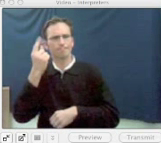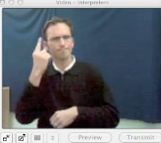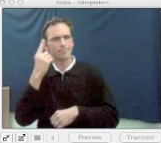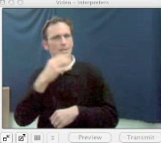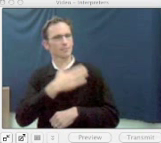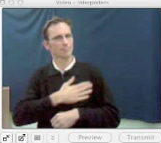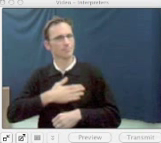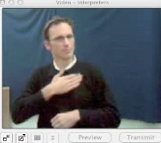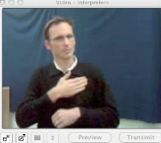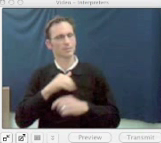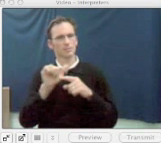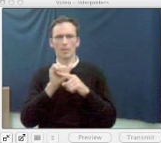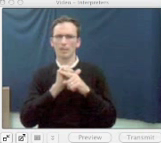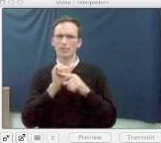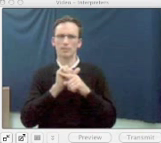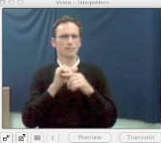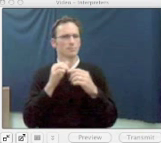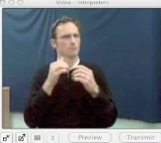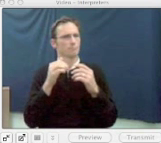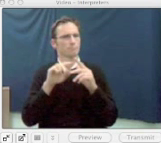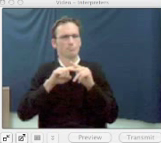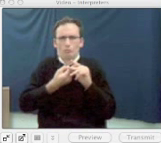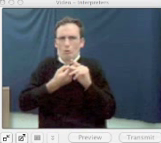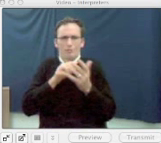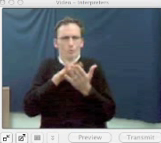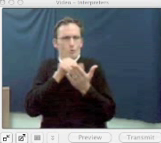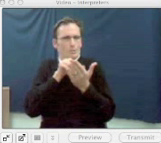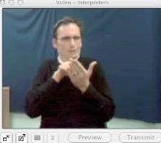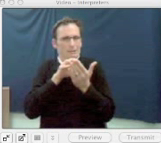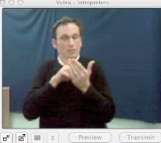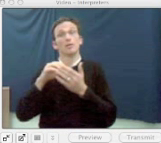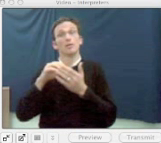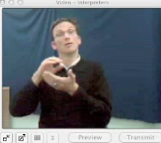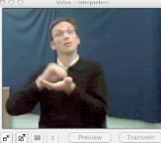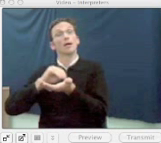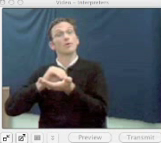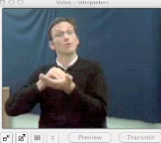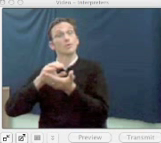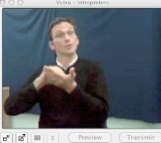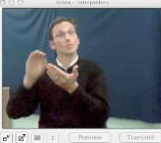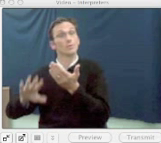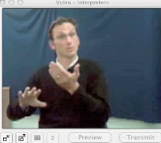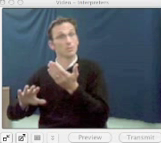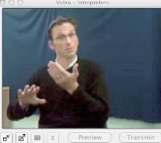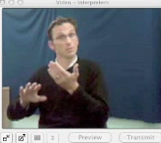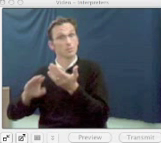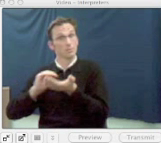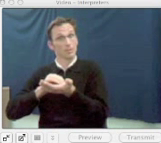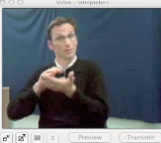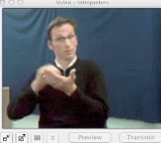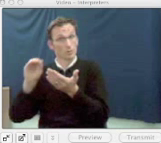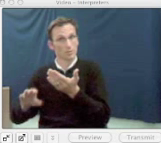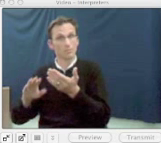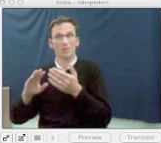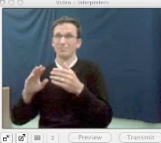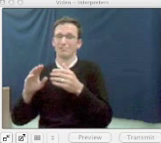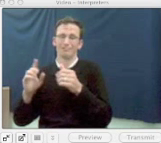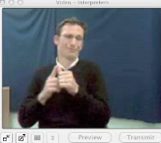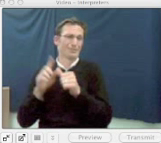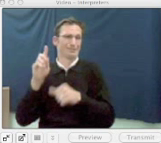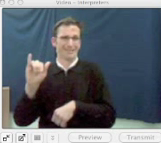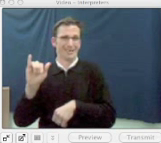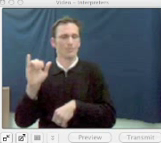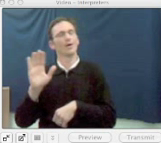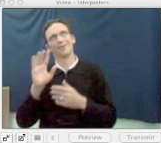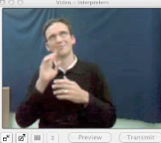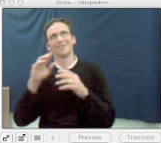and practice realities early. Medical students, day one, well actually day two, because day one's orientation. Day two,